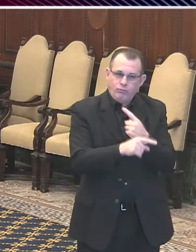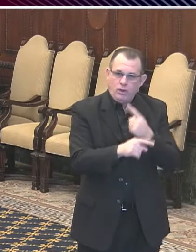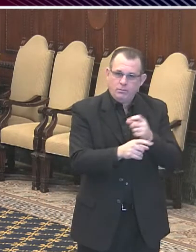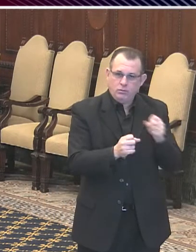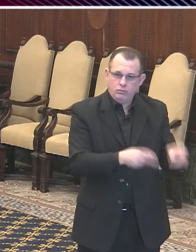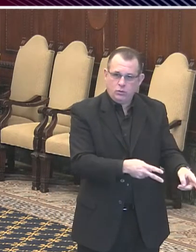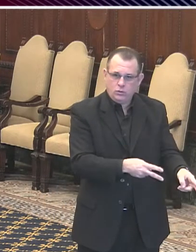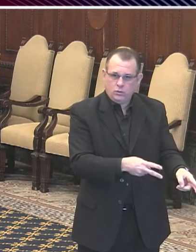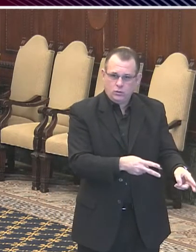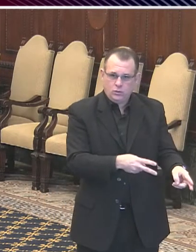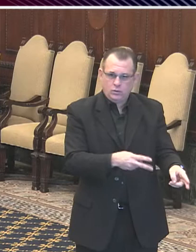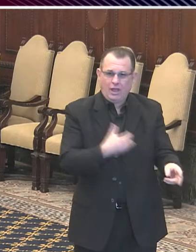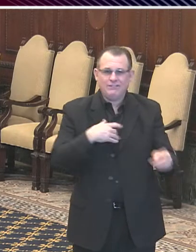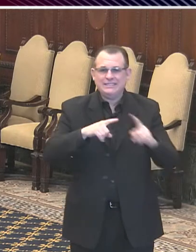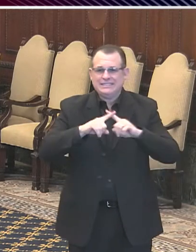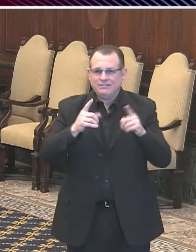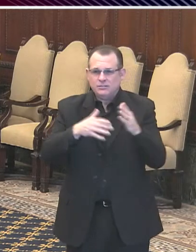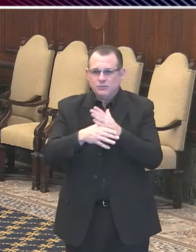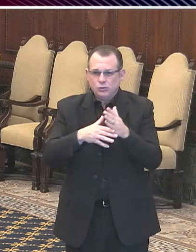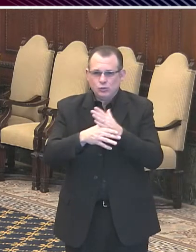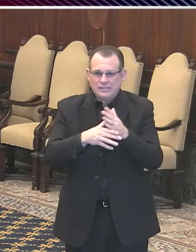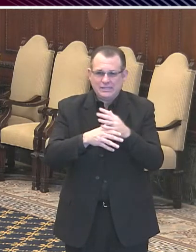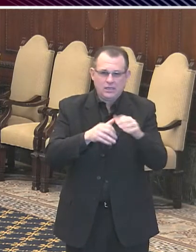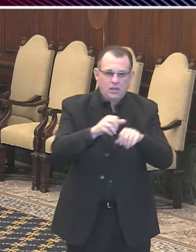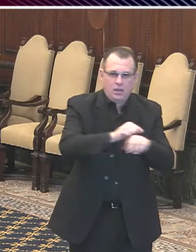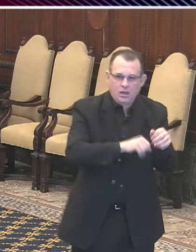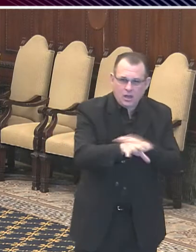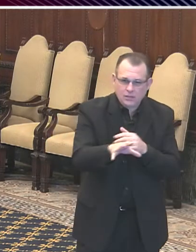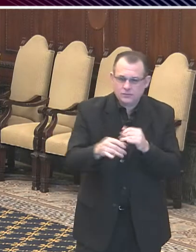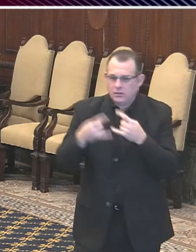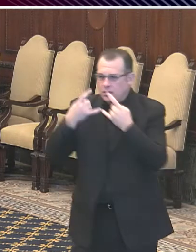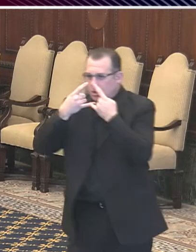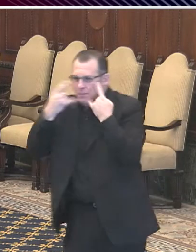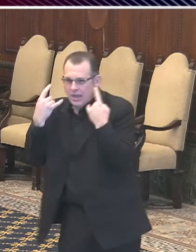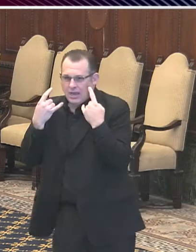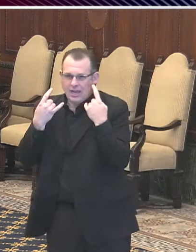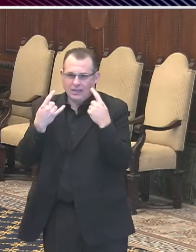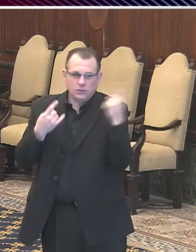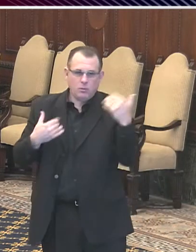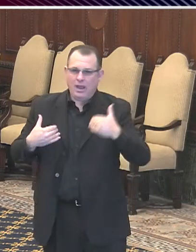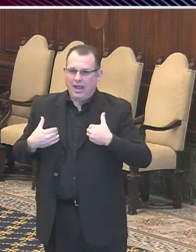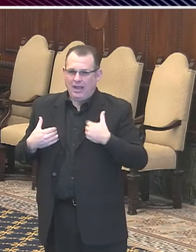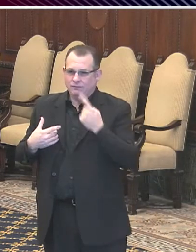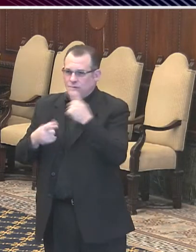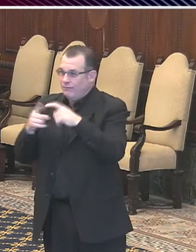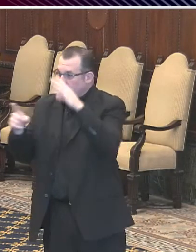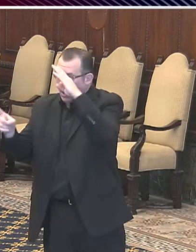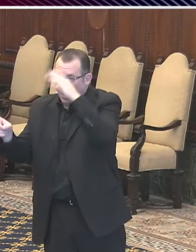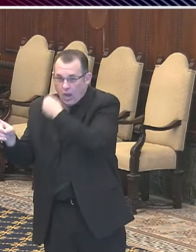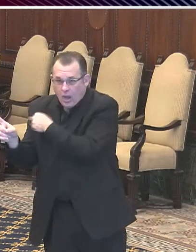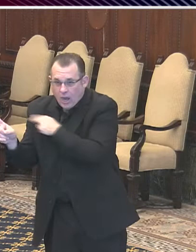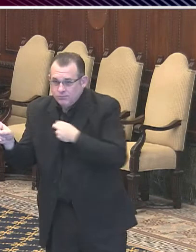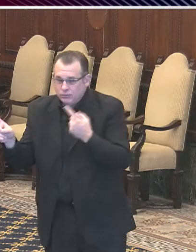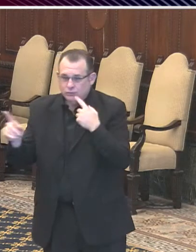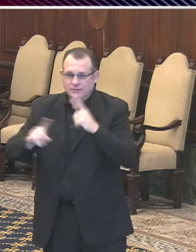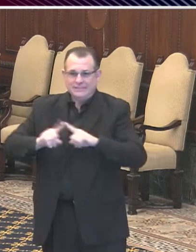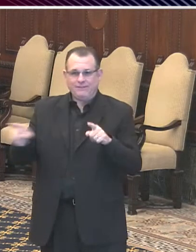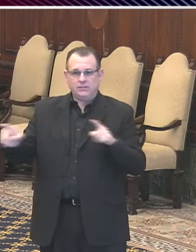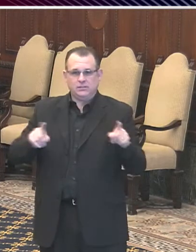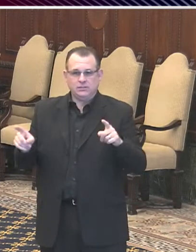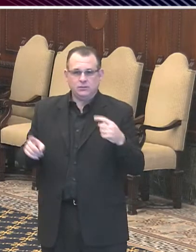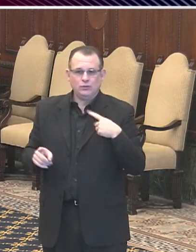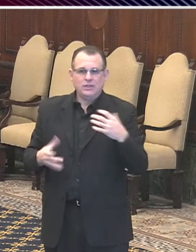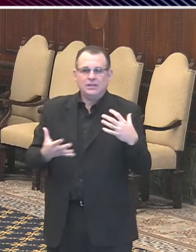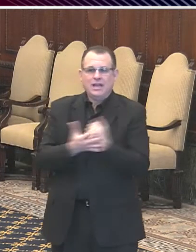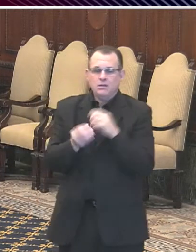paper mask and gloves that a resident may wear versus something that may be coming out of a health facility. And so we would just need to get a little bit more